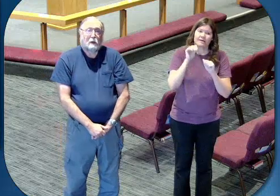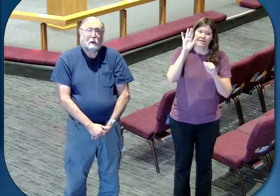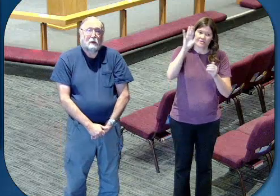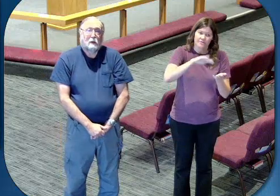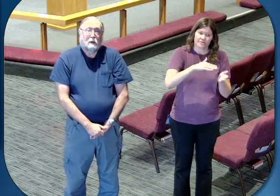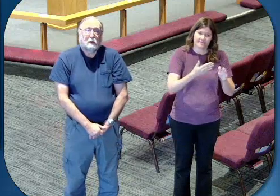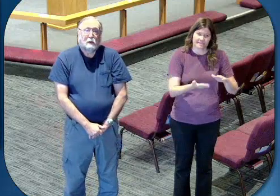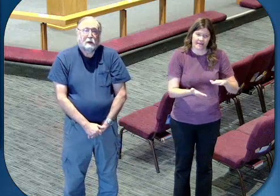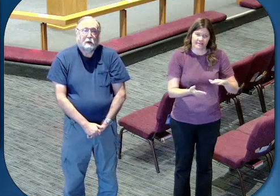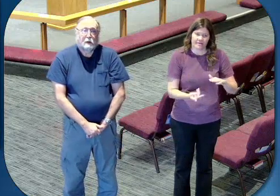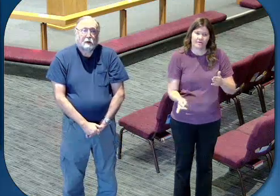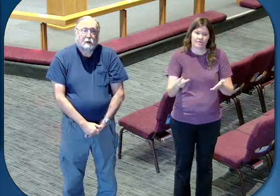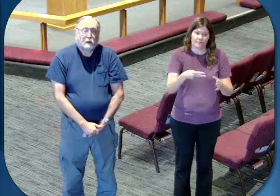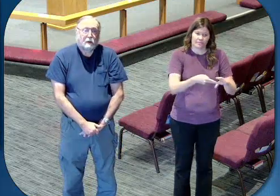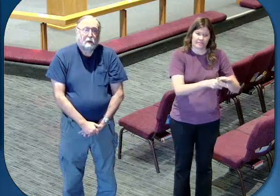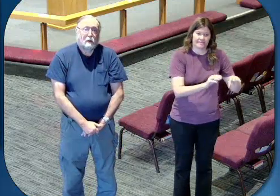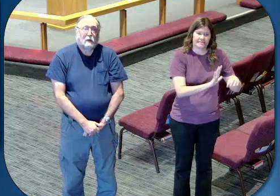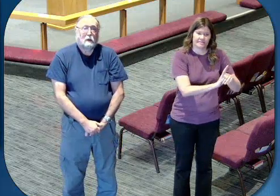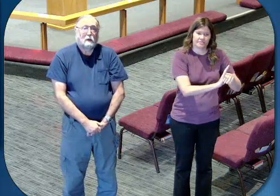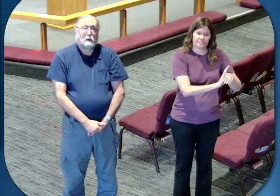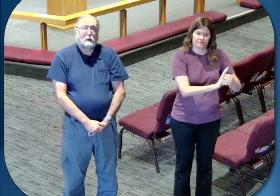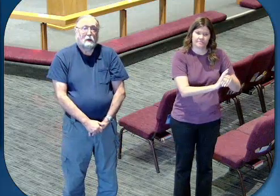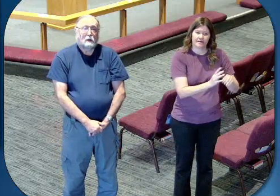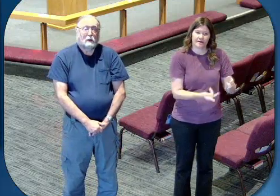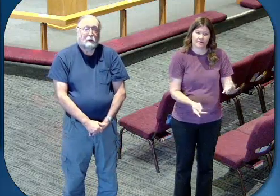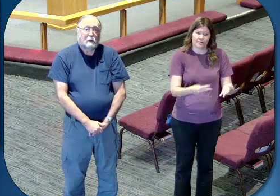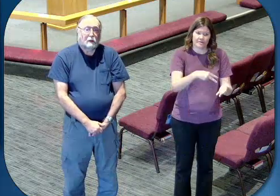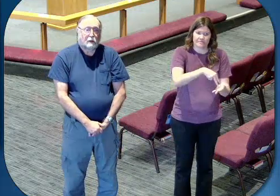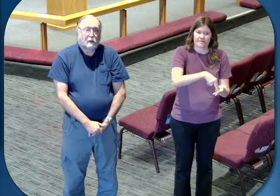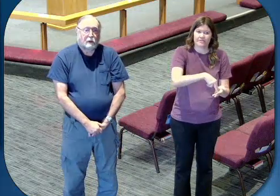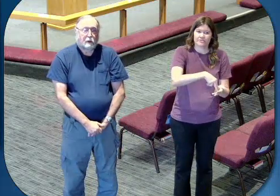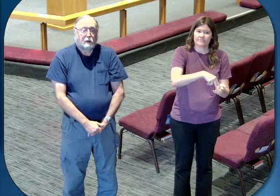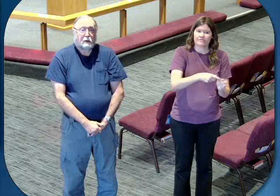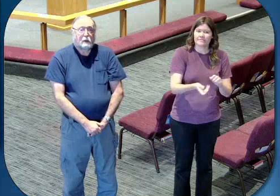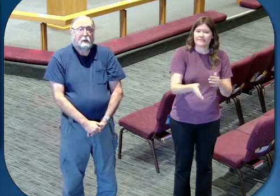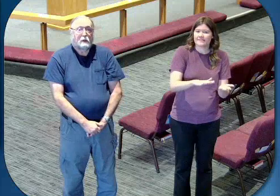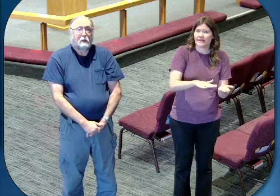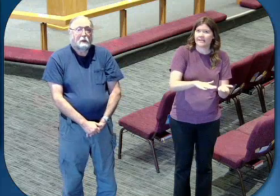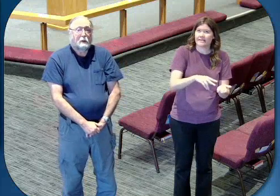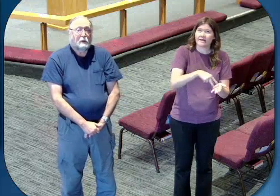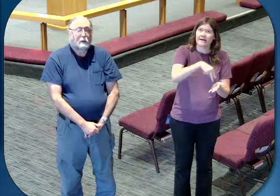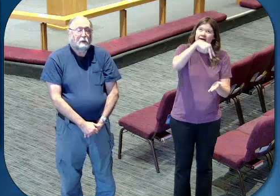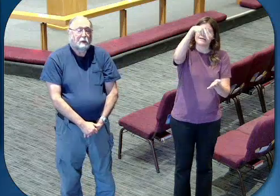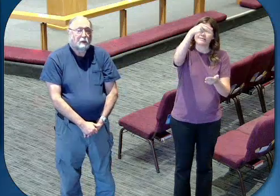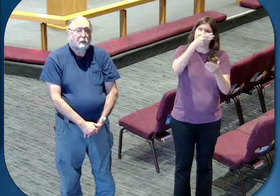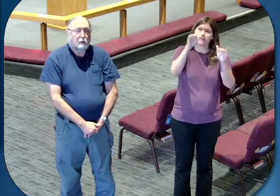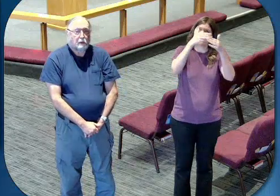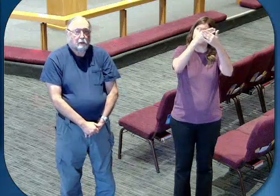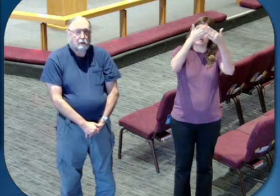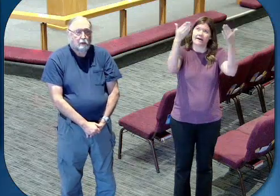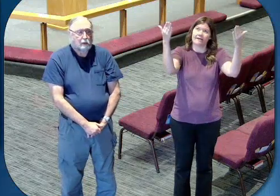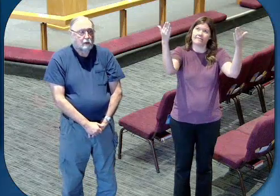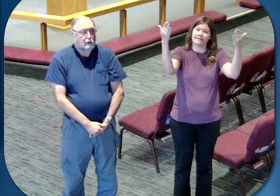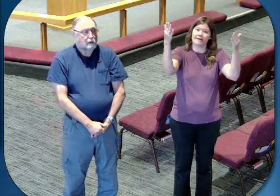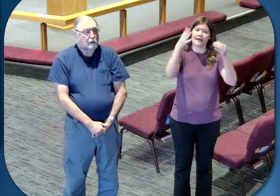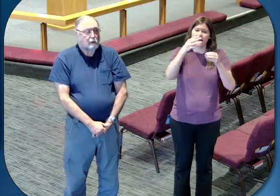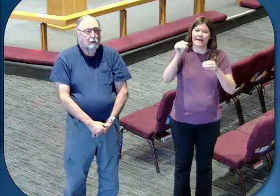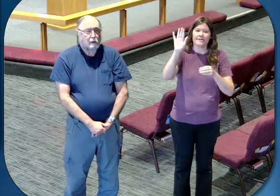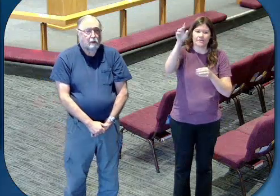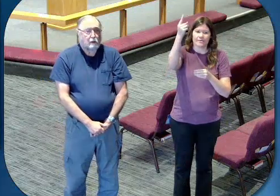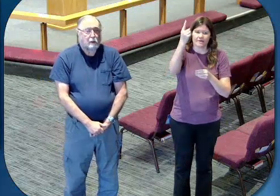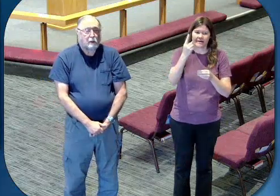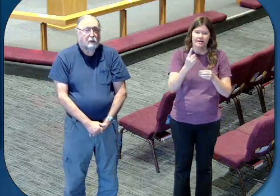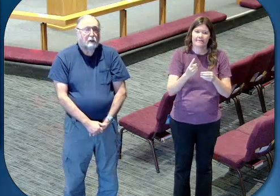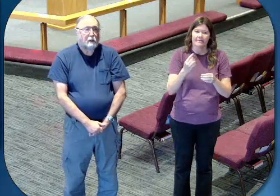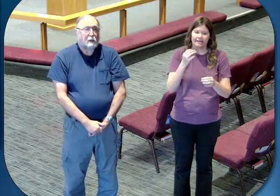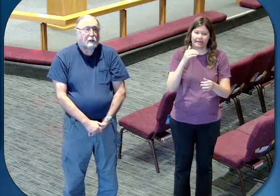death, your rest in the tomb, your resurrection from the dead, your ascension into heaven, and your coming